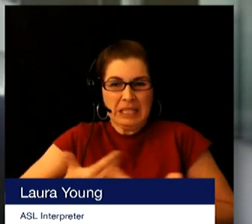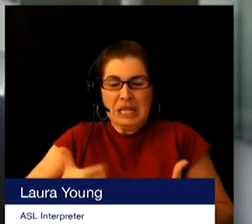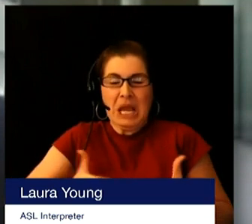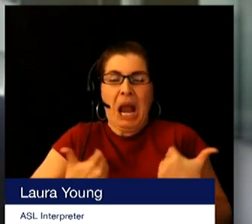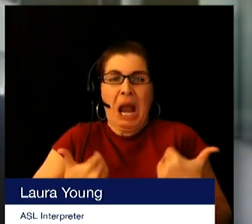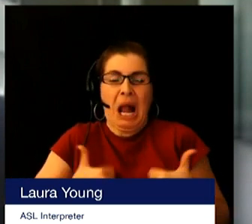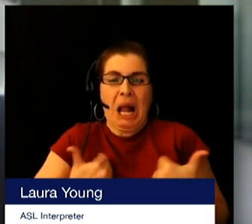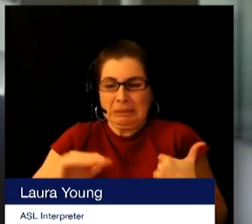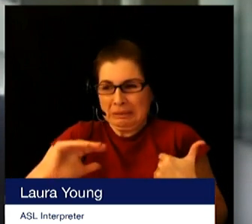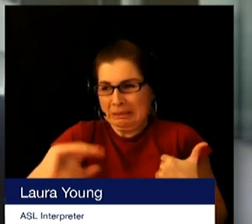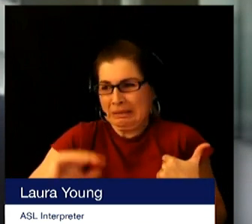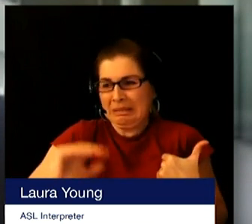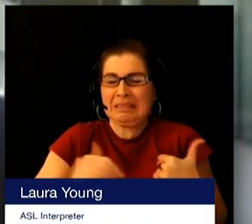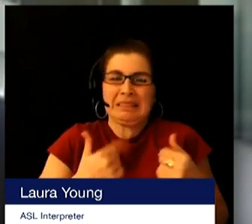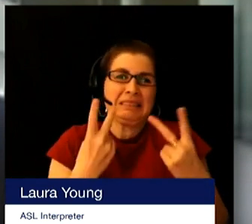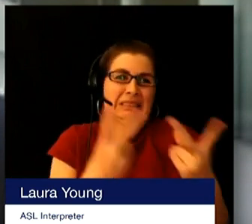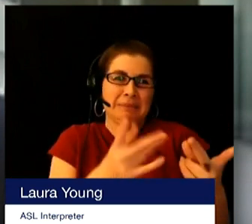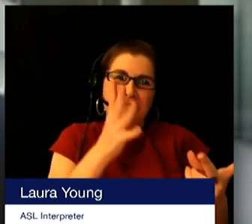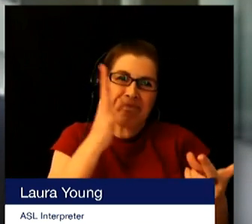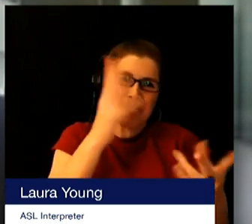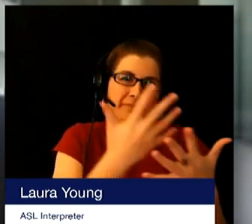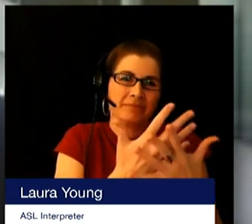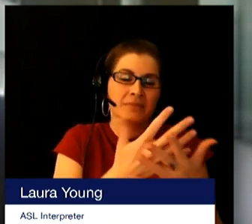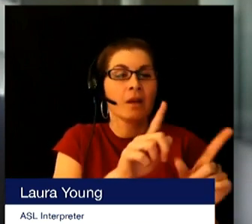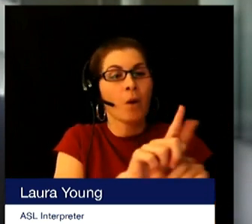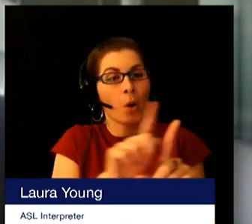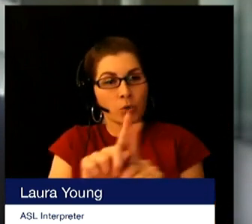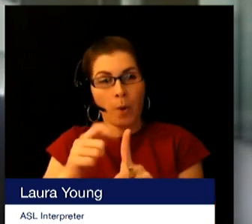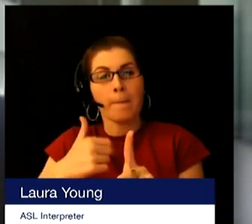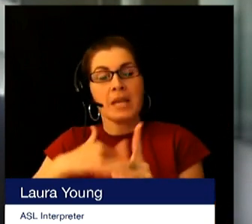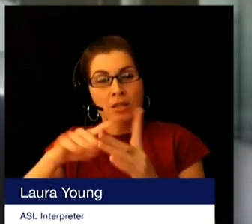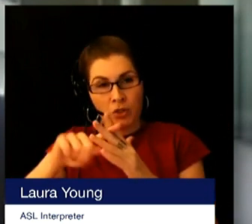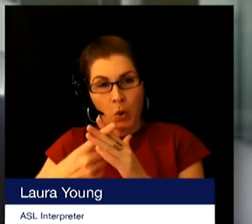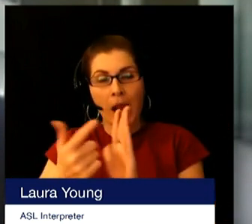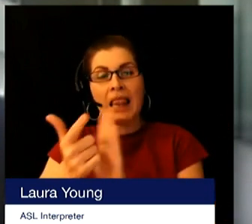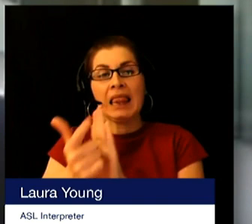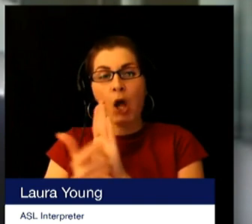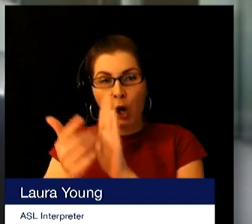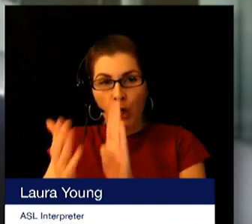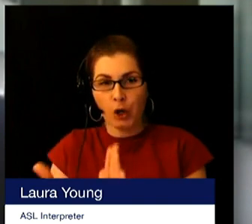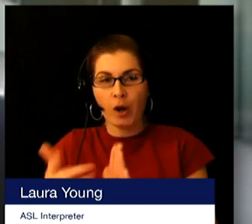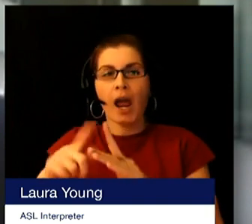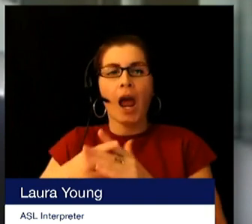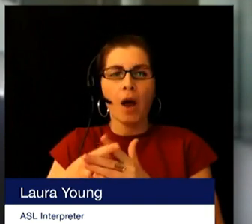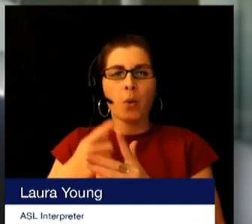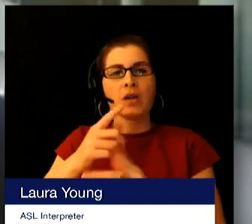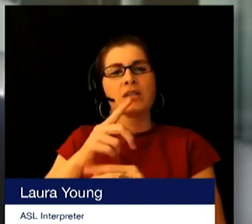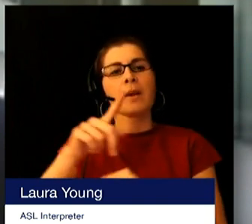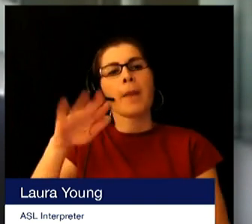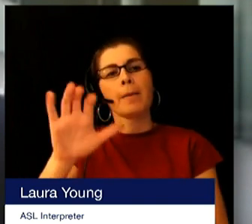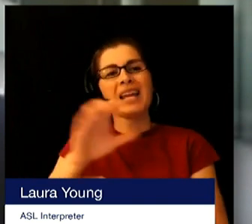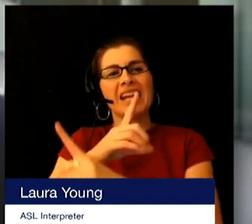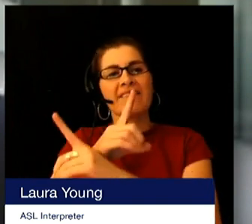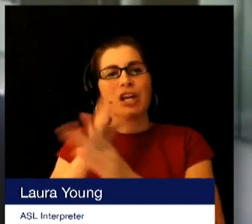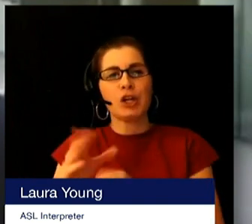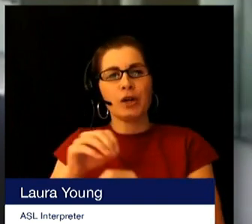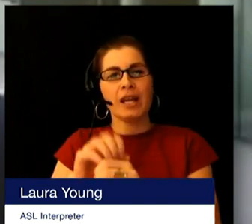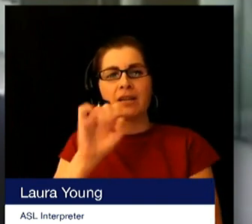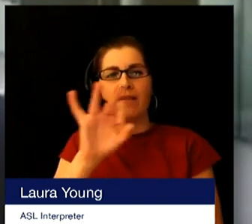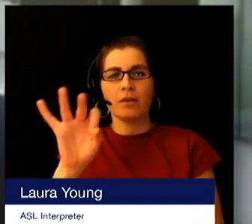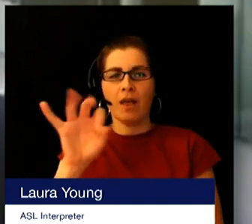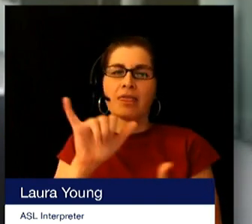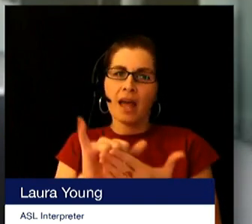also worked at the start of my legal career as a public defender here in San Francisco. Another thing that sets me